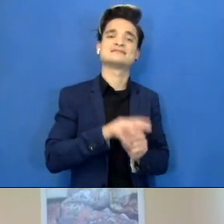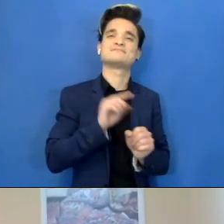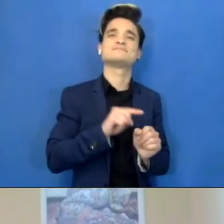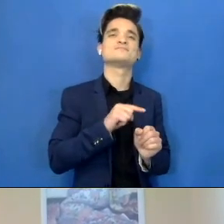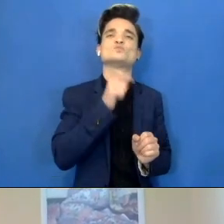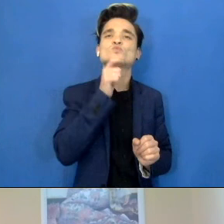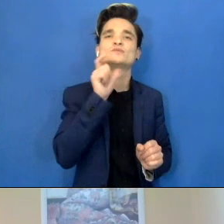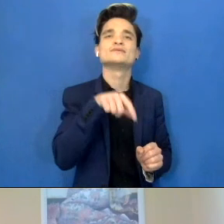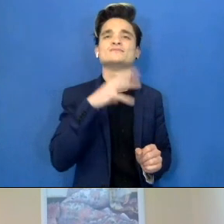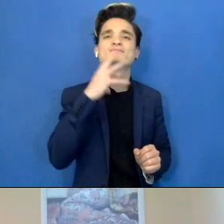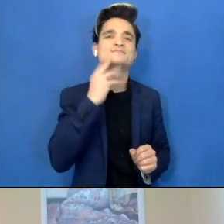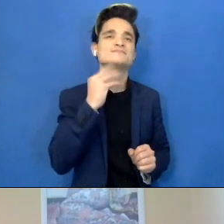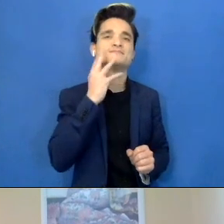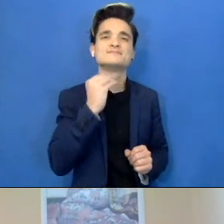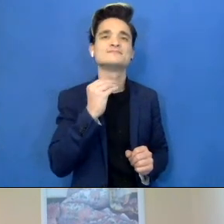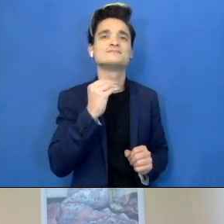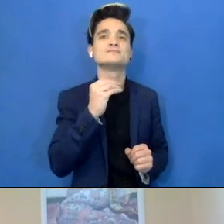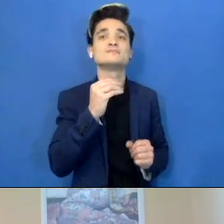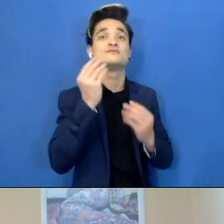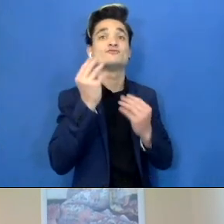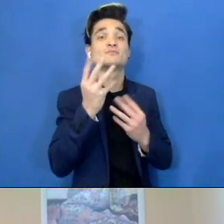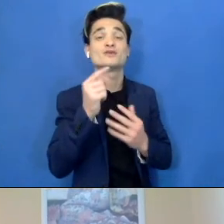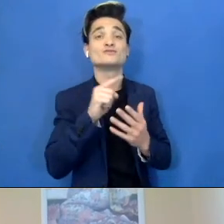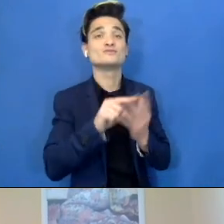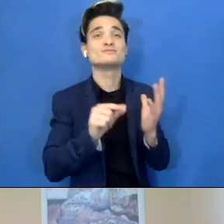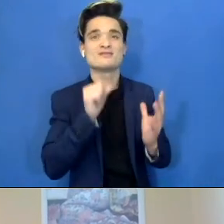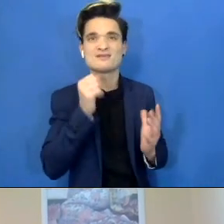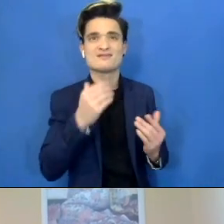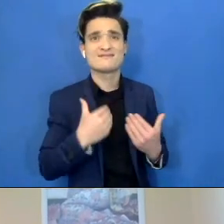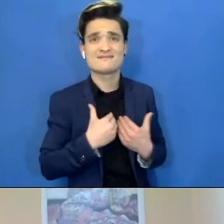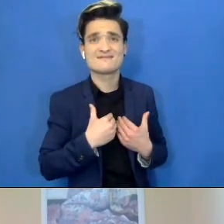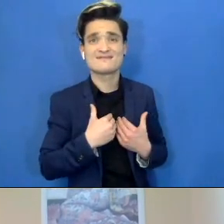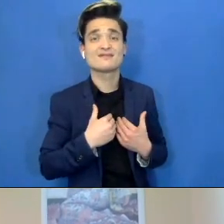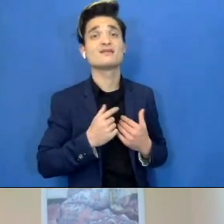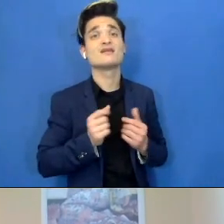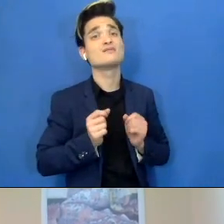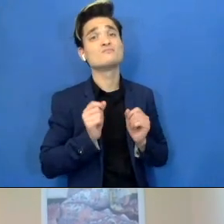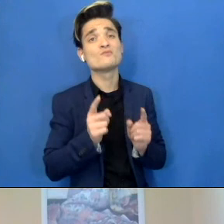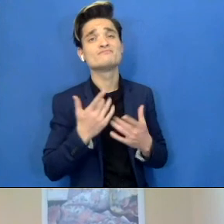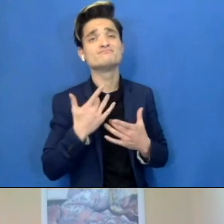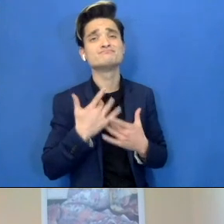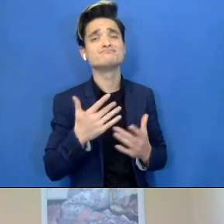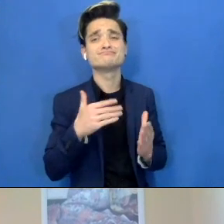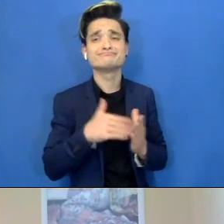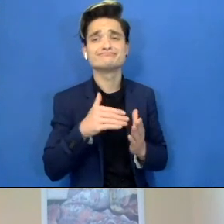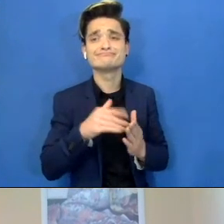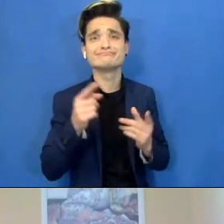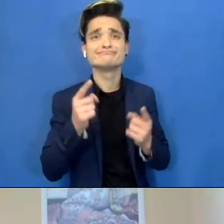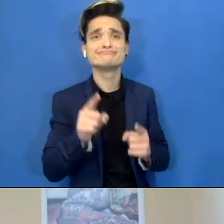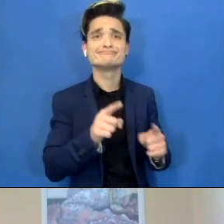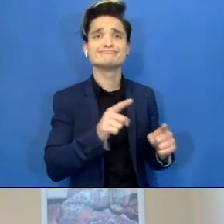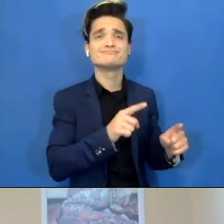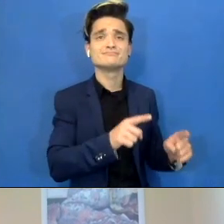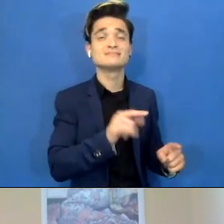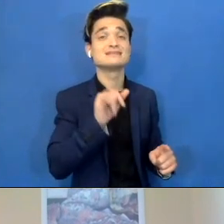So, and in improv, it happens. In improv, we're doing a scene and suddenly you're in a situation that you're not sure you're comfortable with,